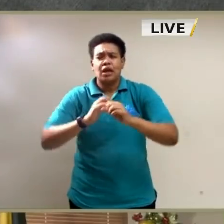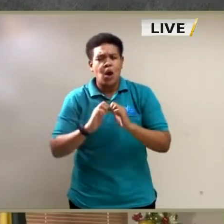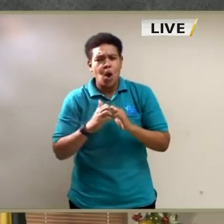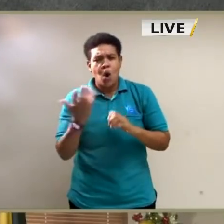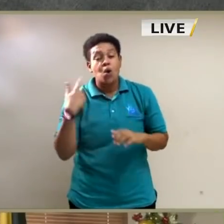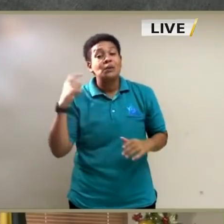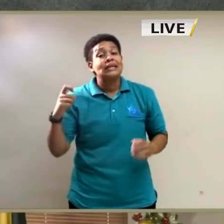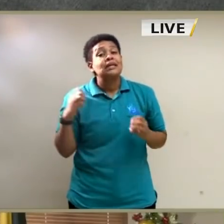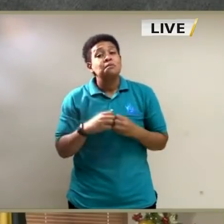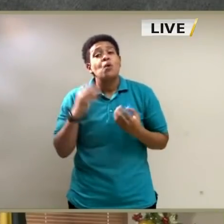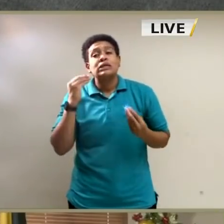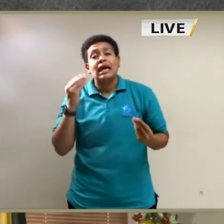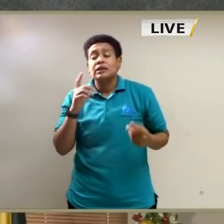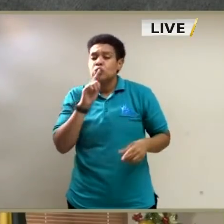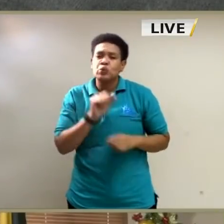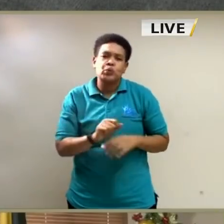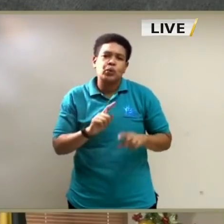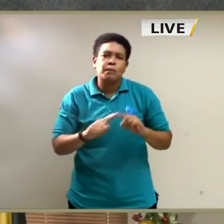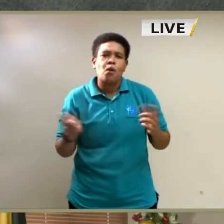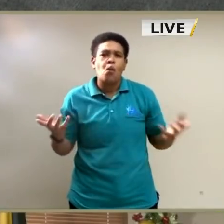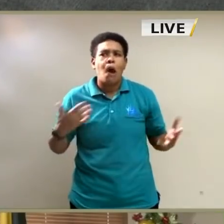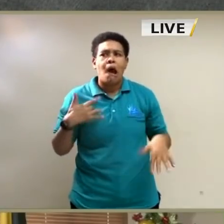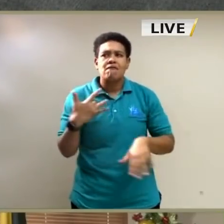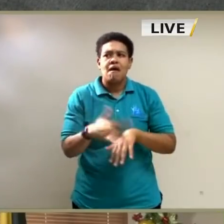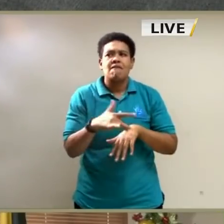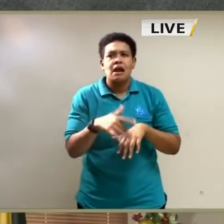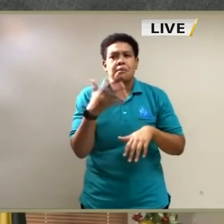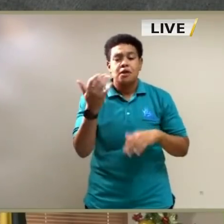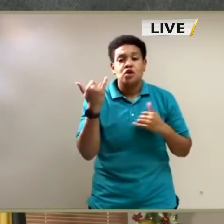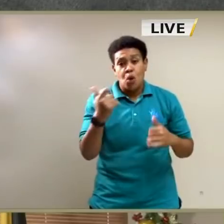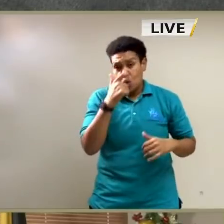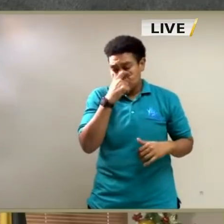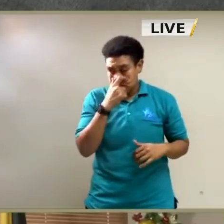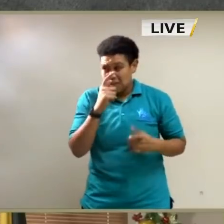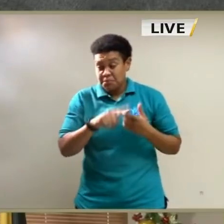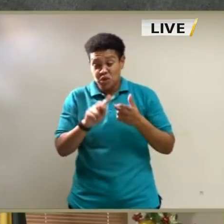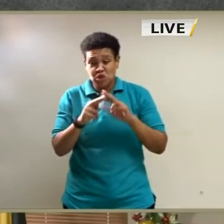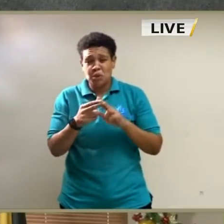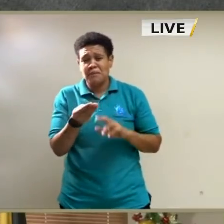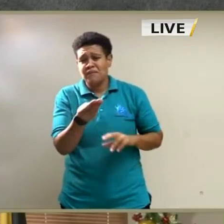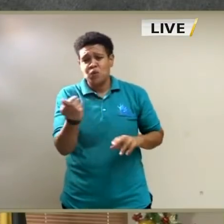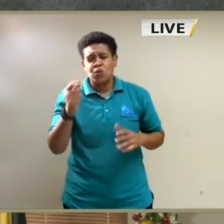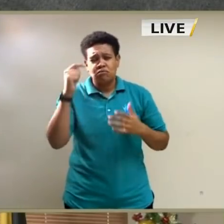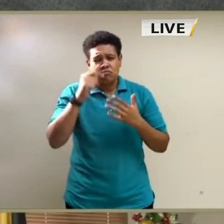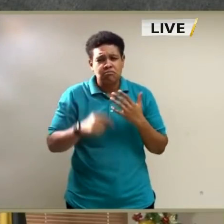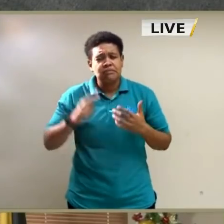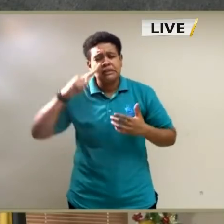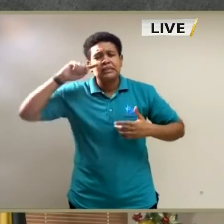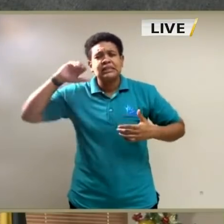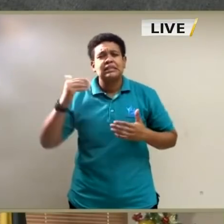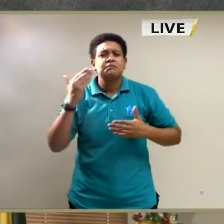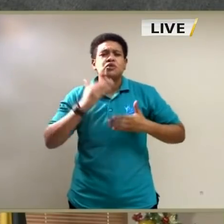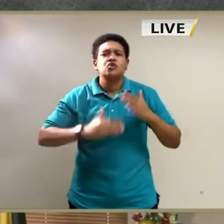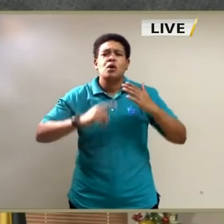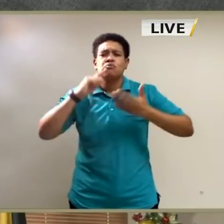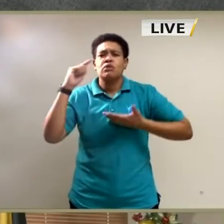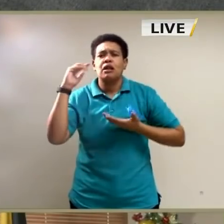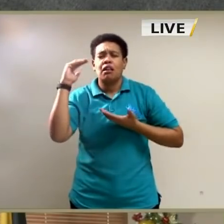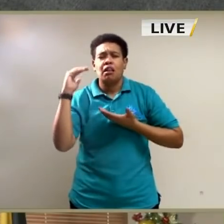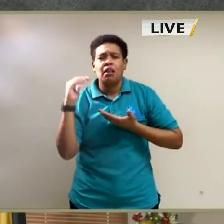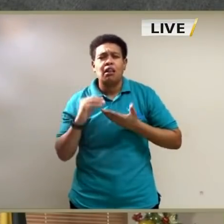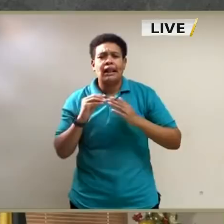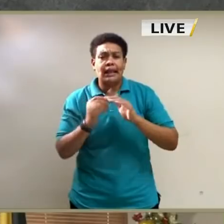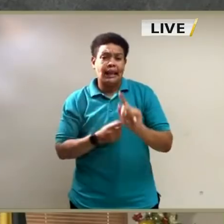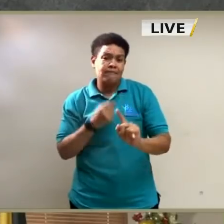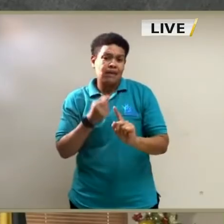but what is available, and the numbers are small, is that there seems to be some reduction in the